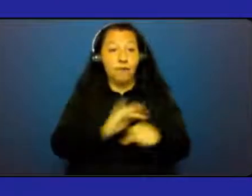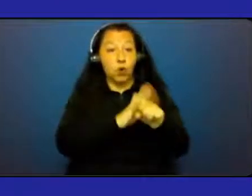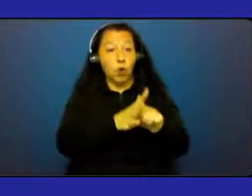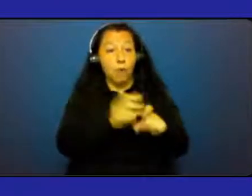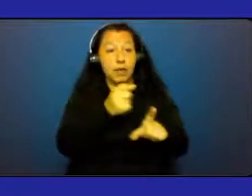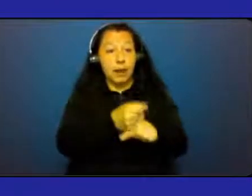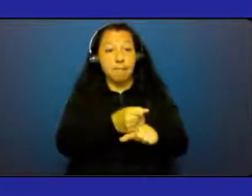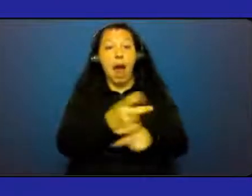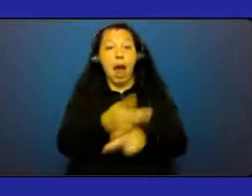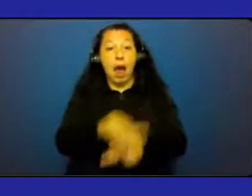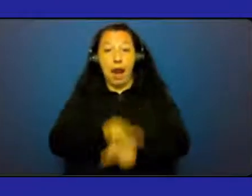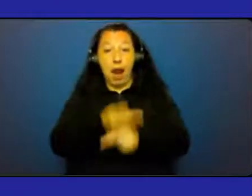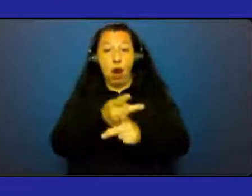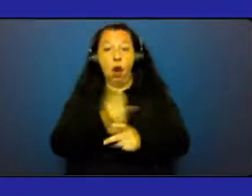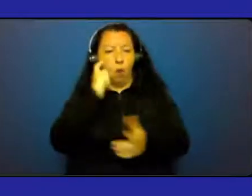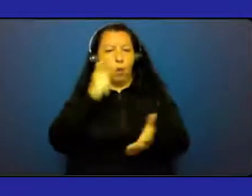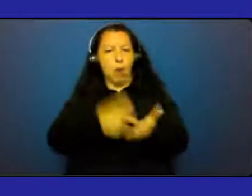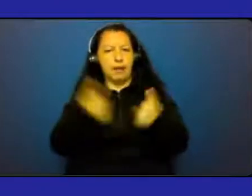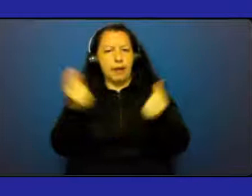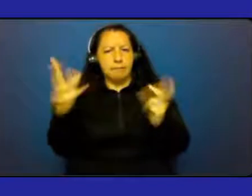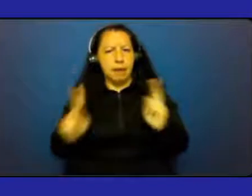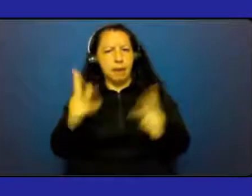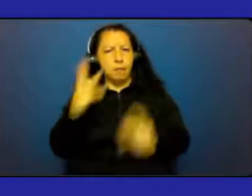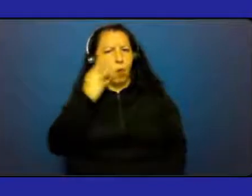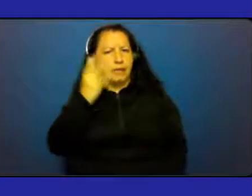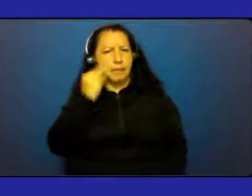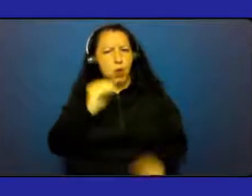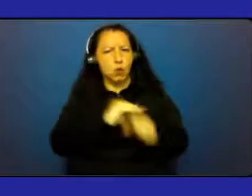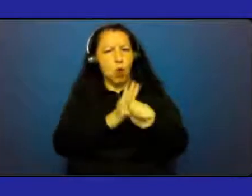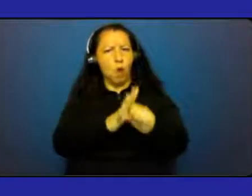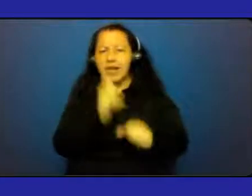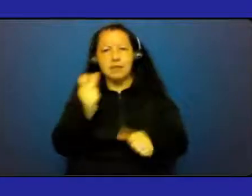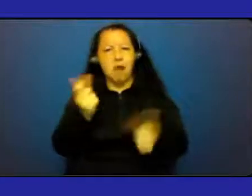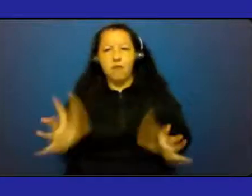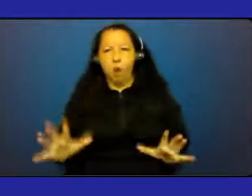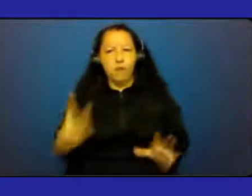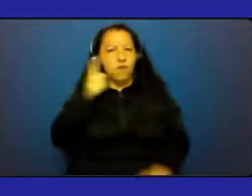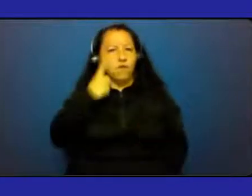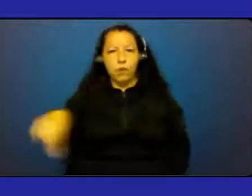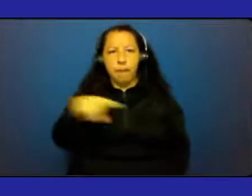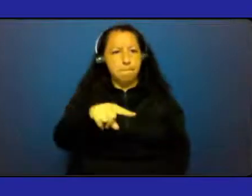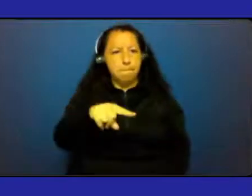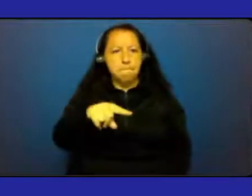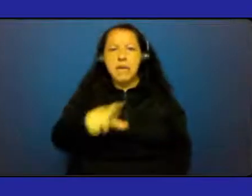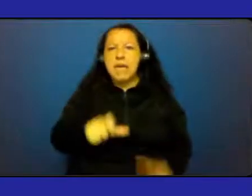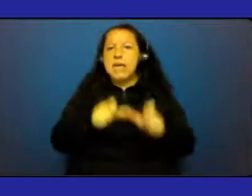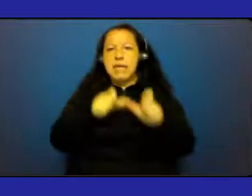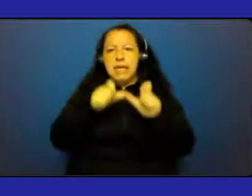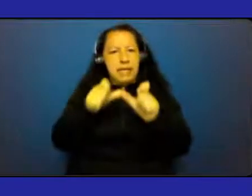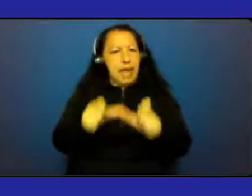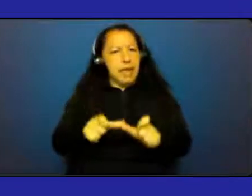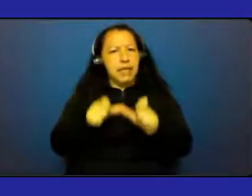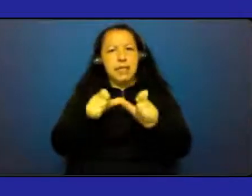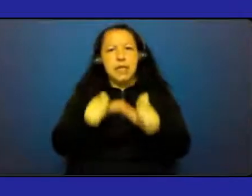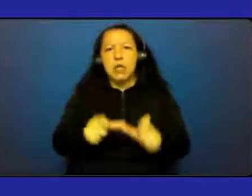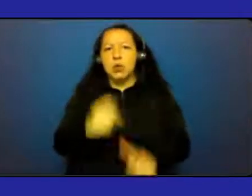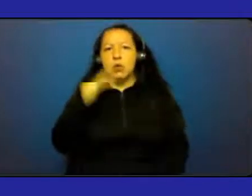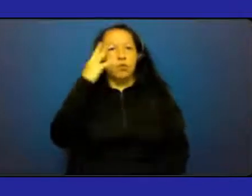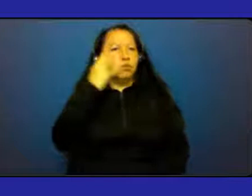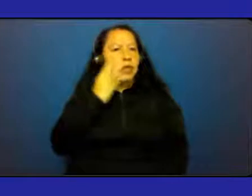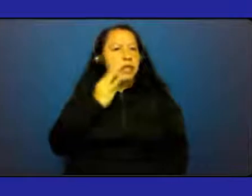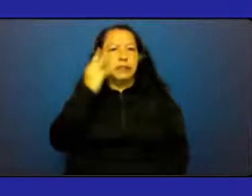many people who had COVID, it's not over for them, that they continue to